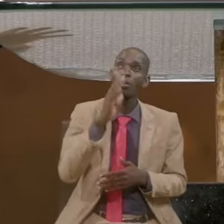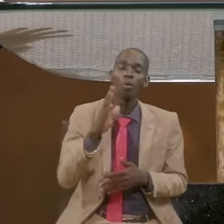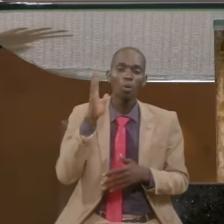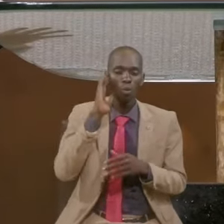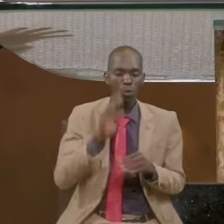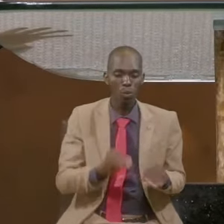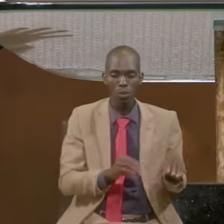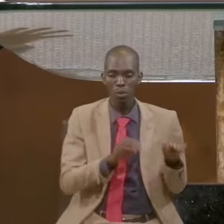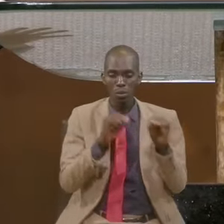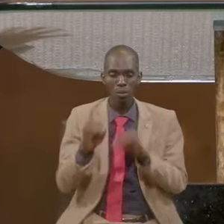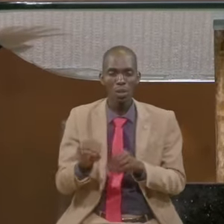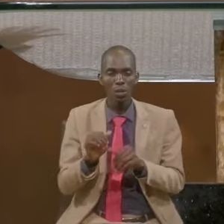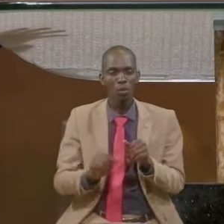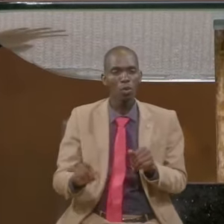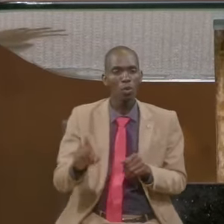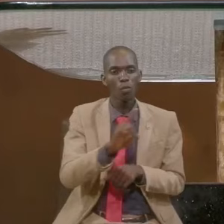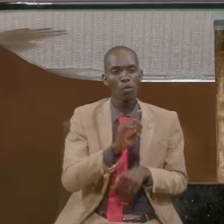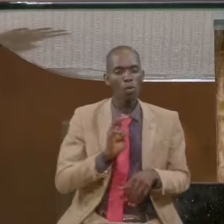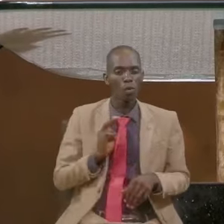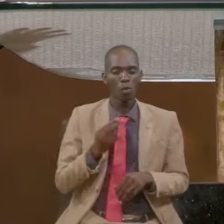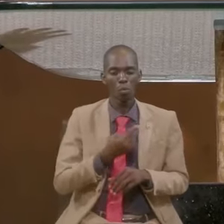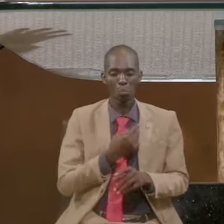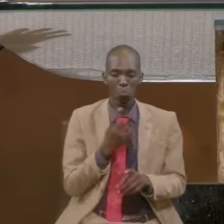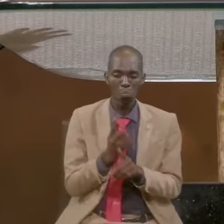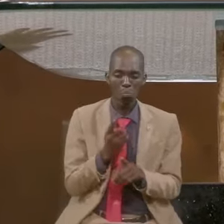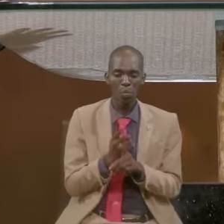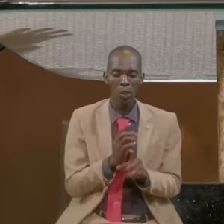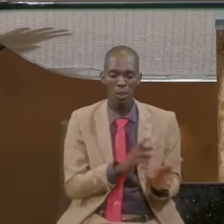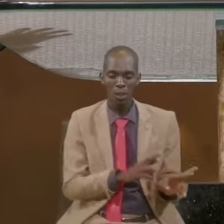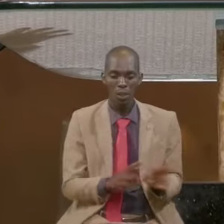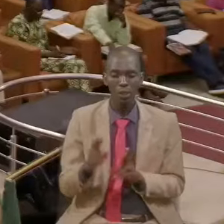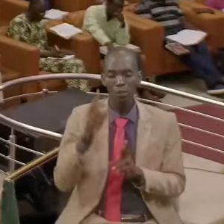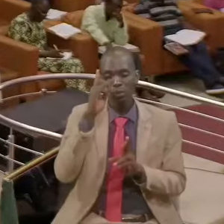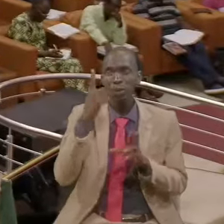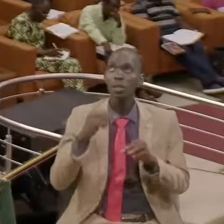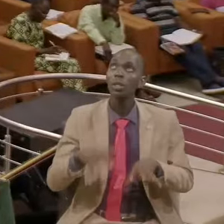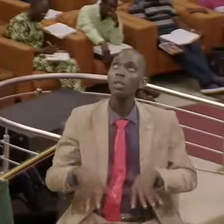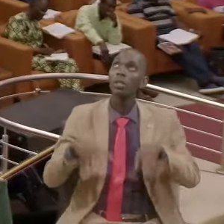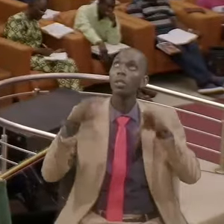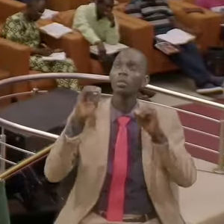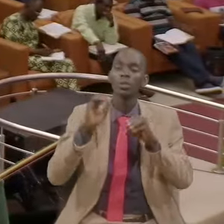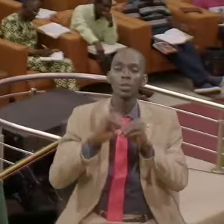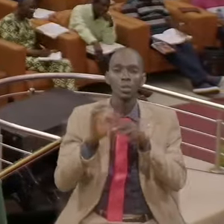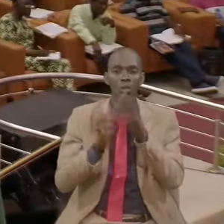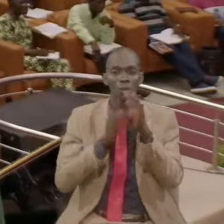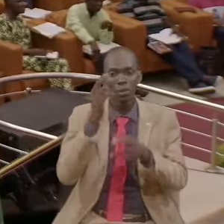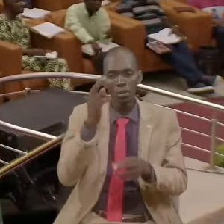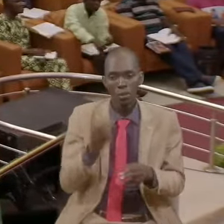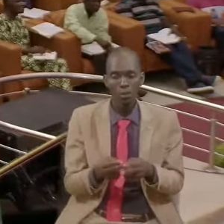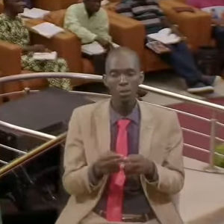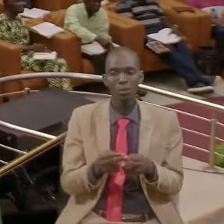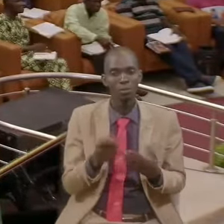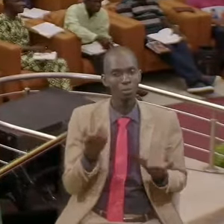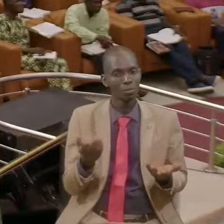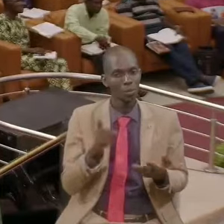us right, ready for the rapture in Jesus' name. You know, I'm going to say another